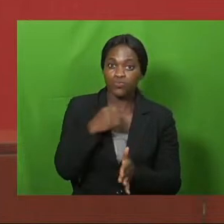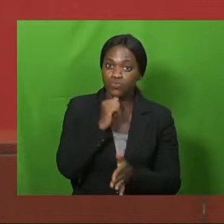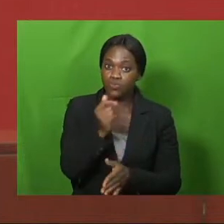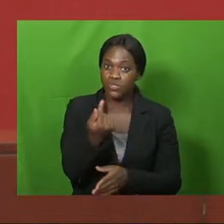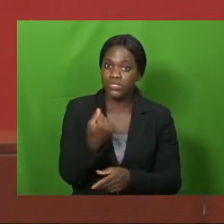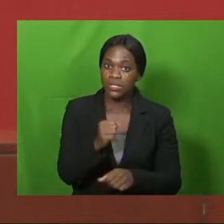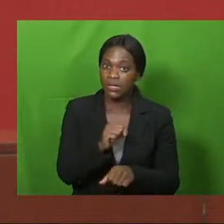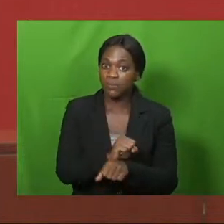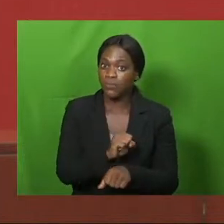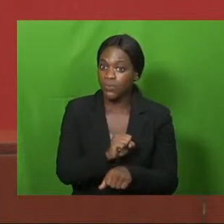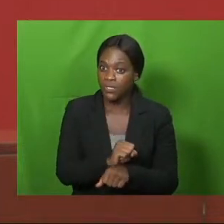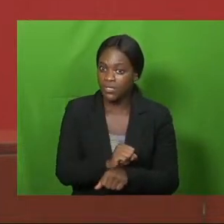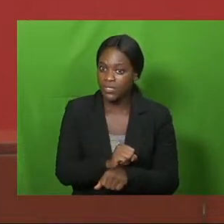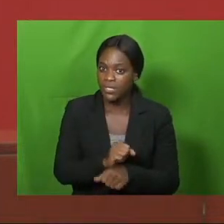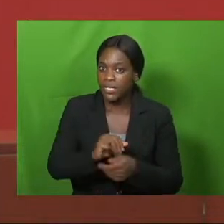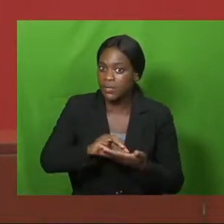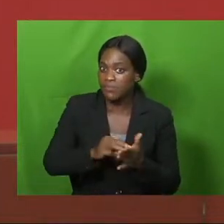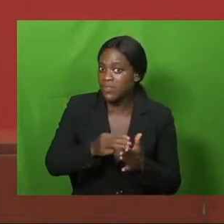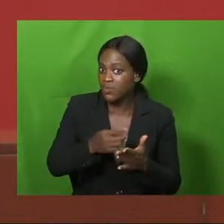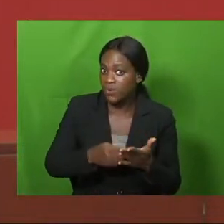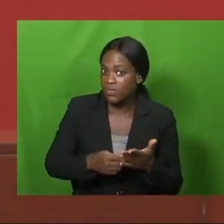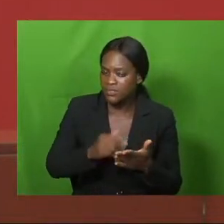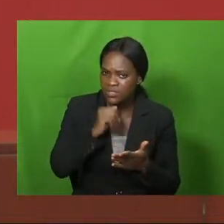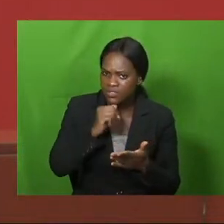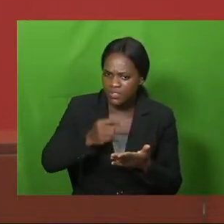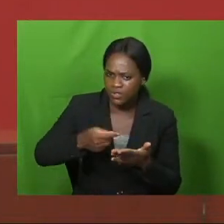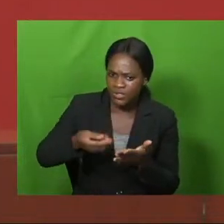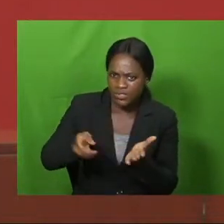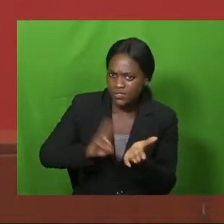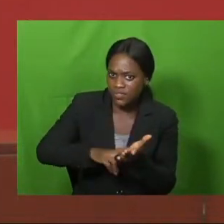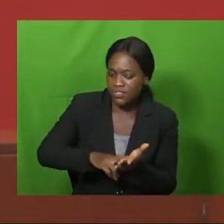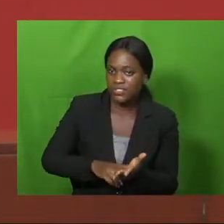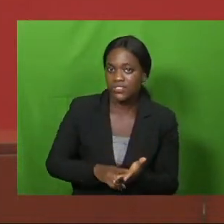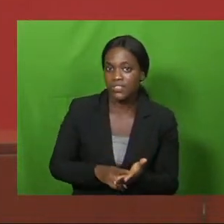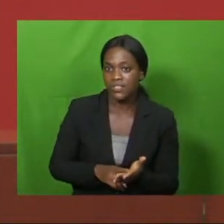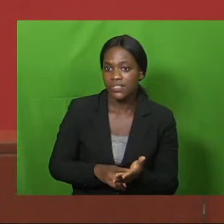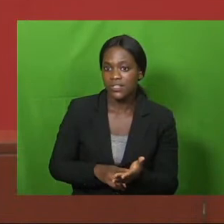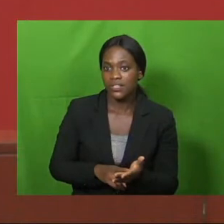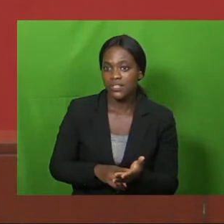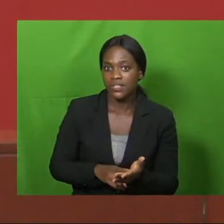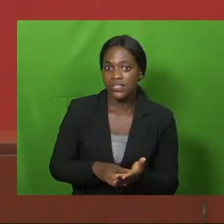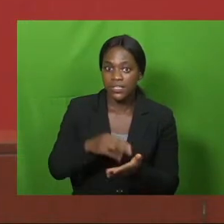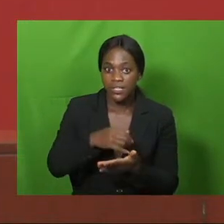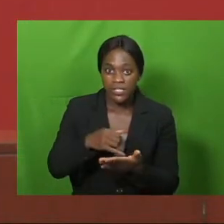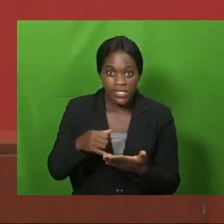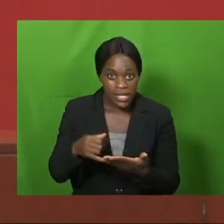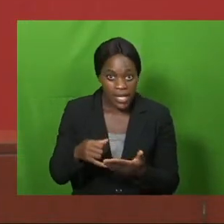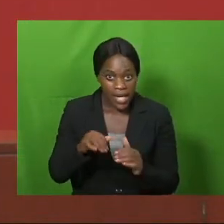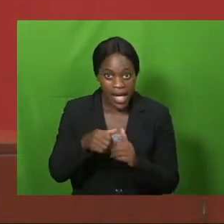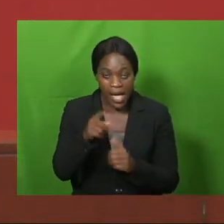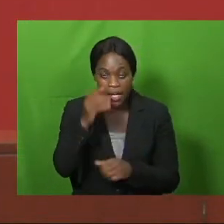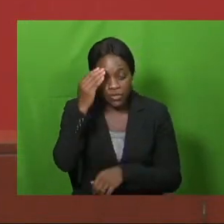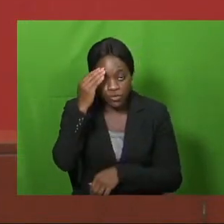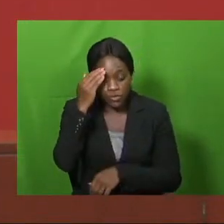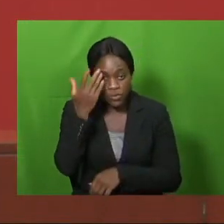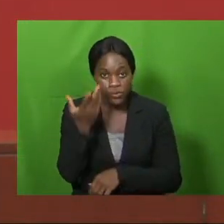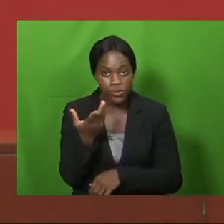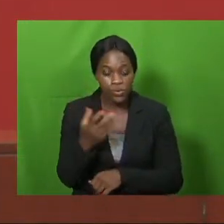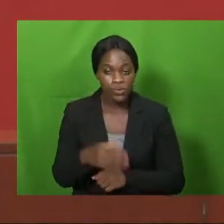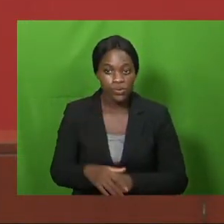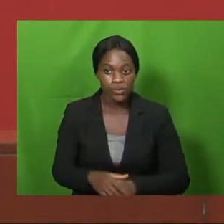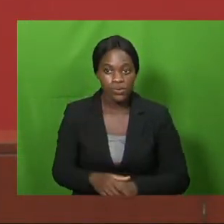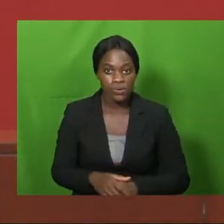absenteeism, then it means he didn't register. He signed. How will you know that he signed? I was with you on the